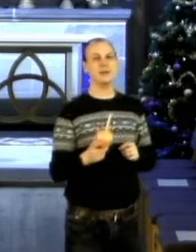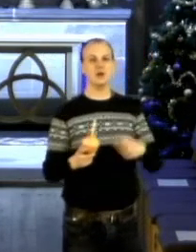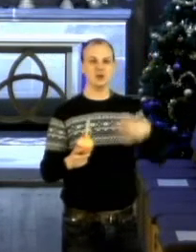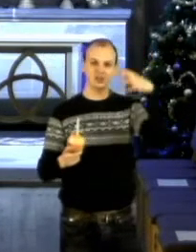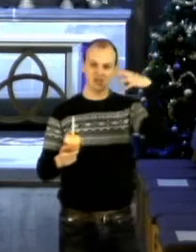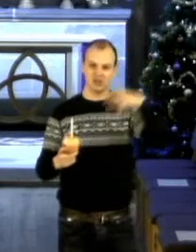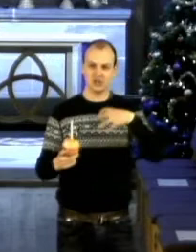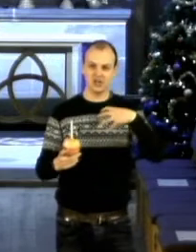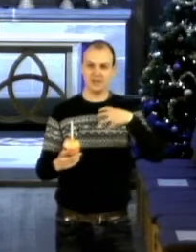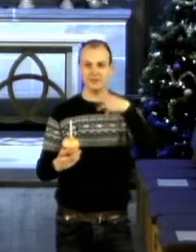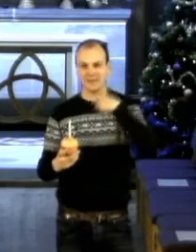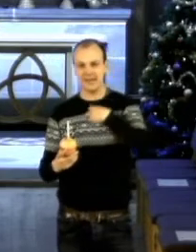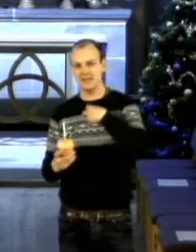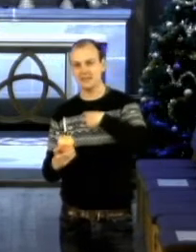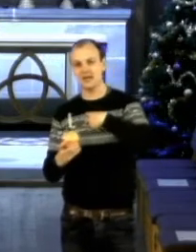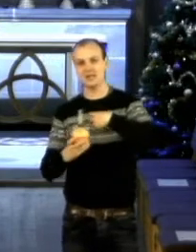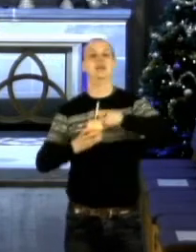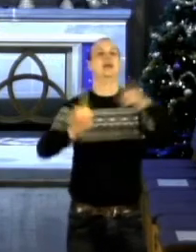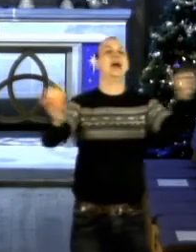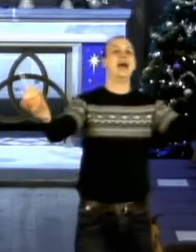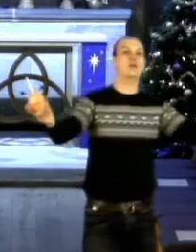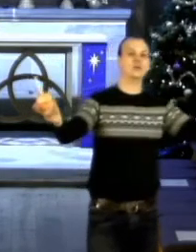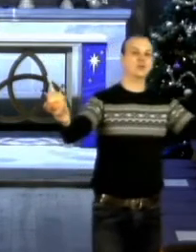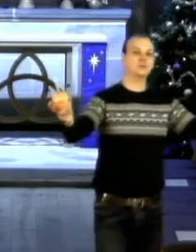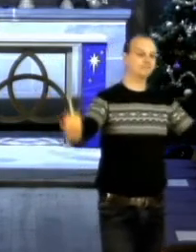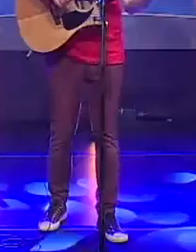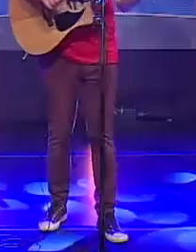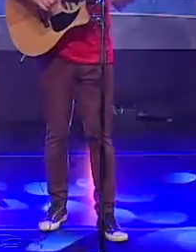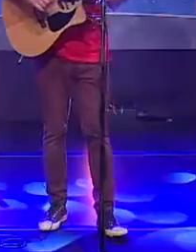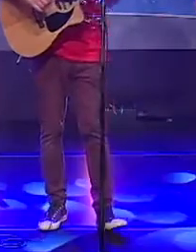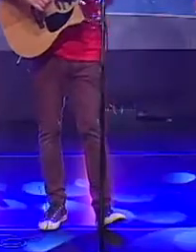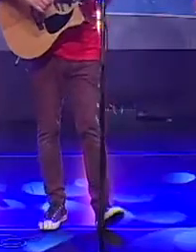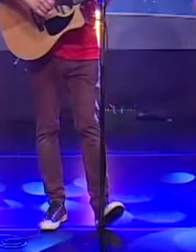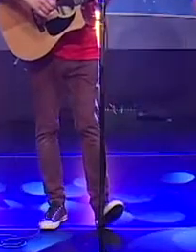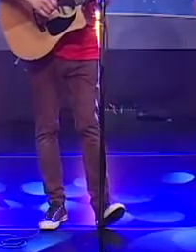sing about us shining from the inside out.